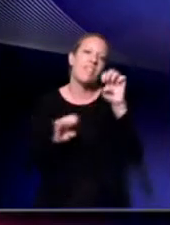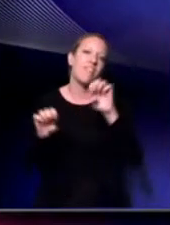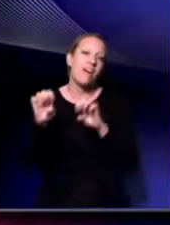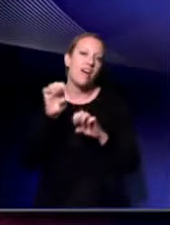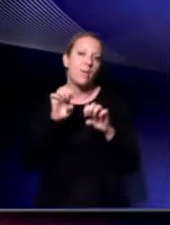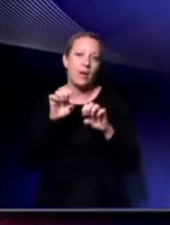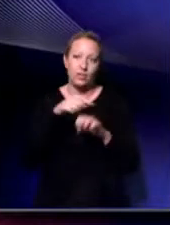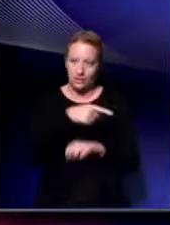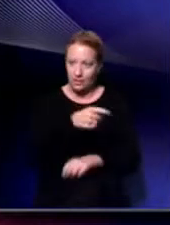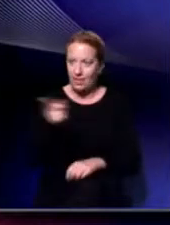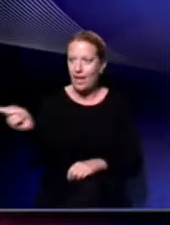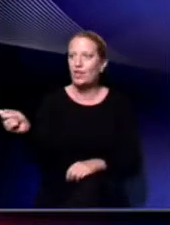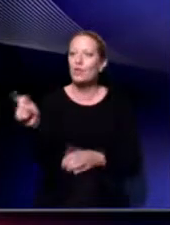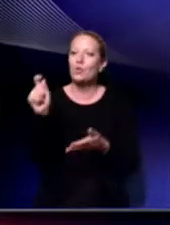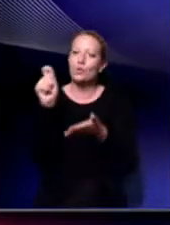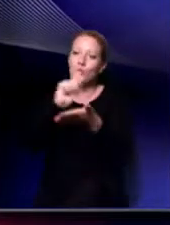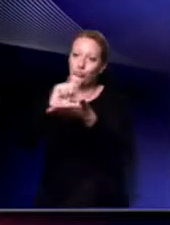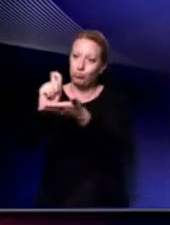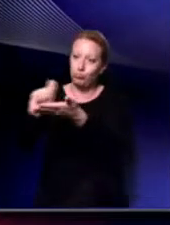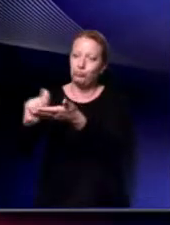that you provided to me.